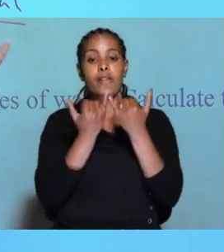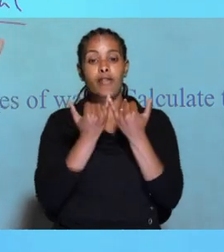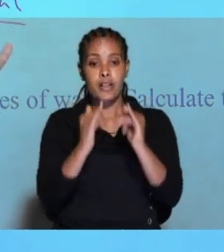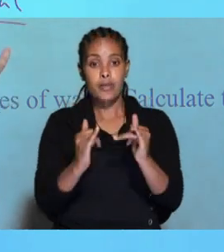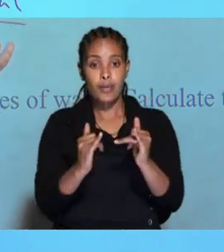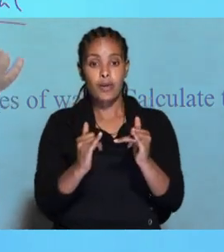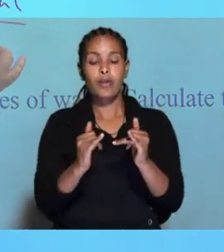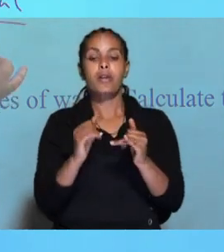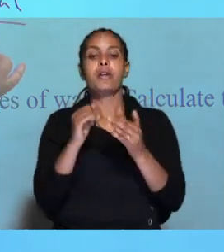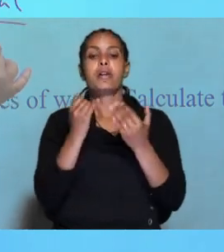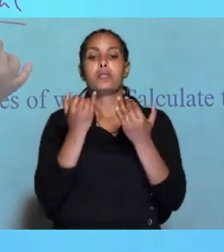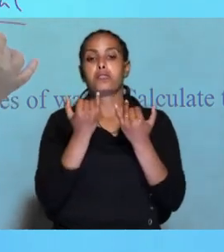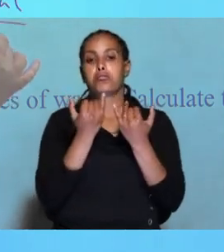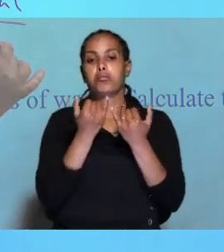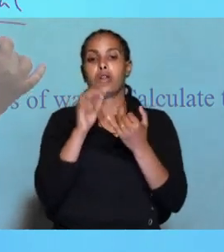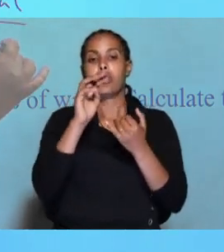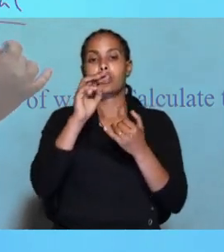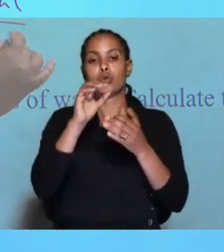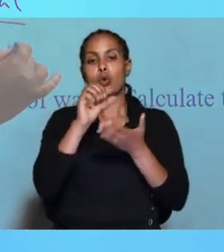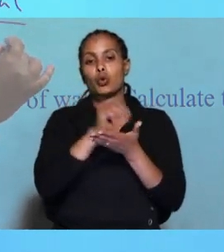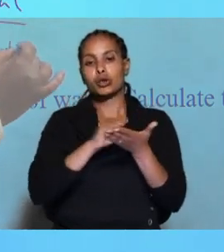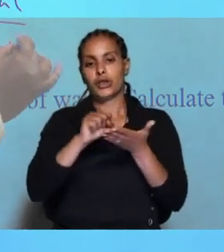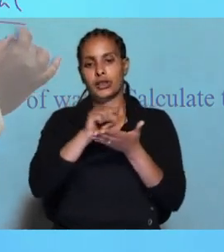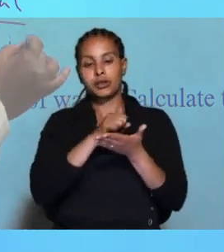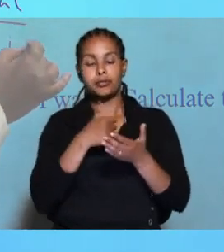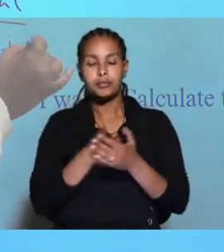divided by number of mole of the solution,